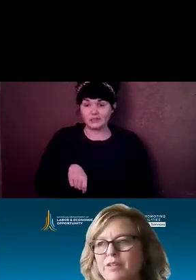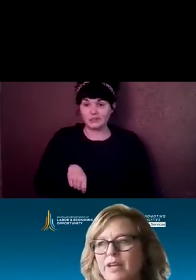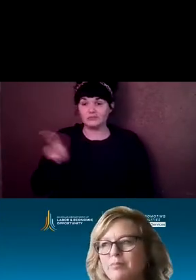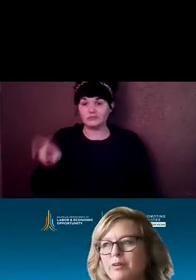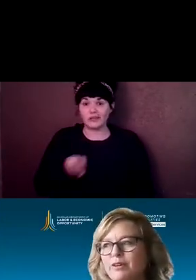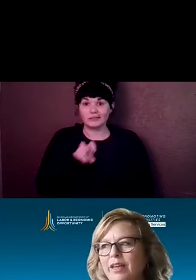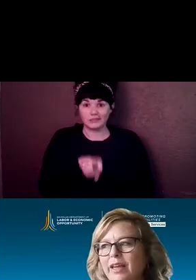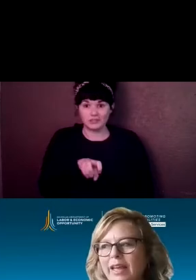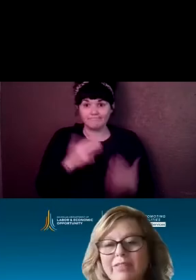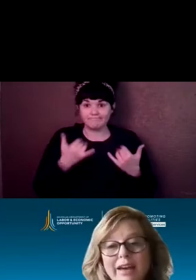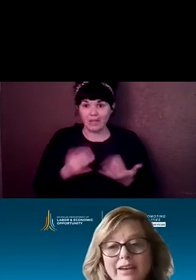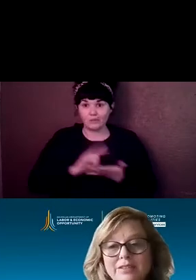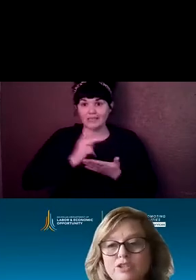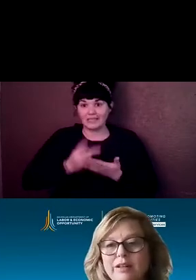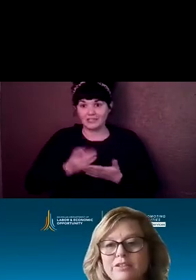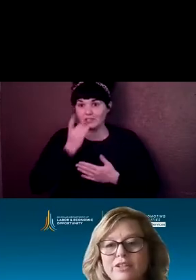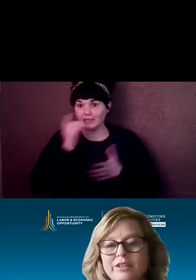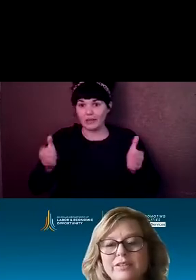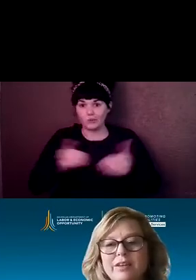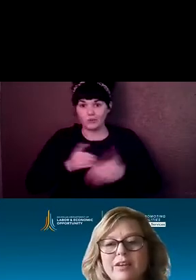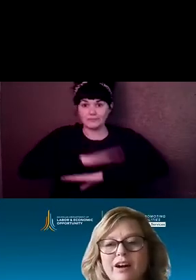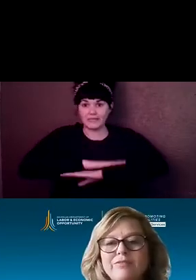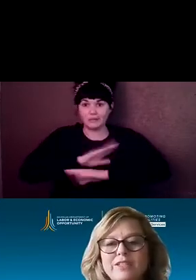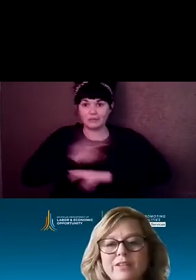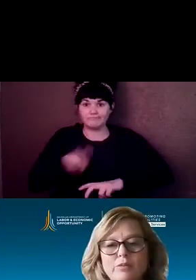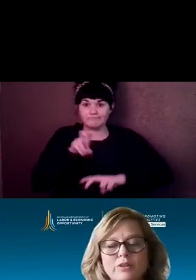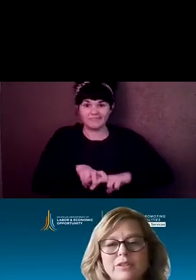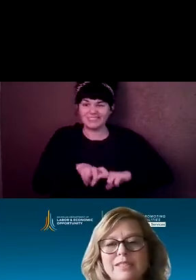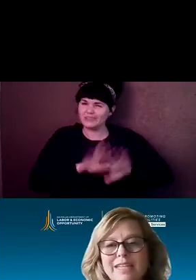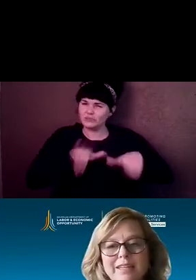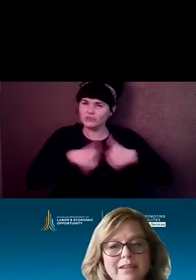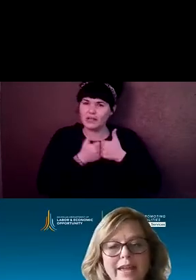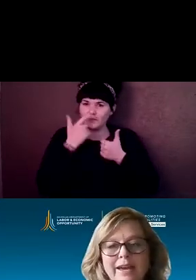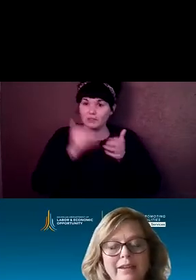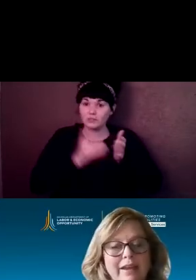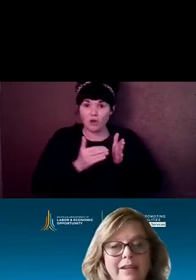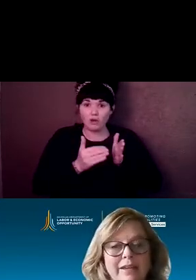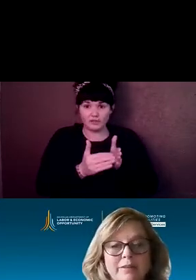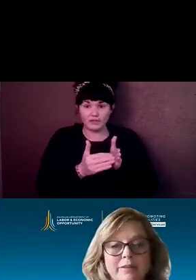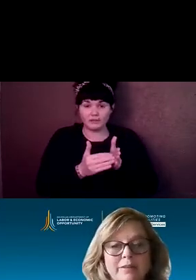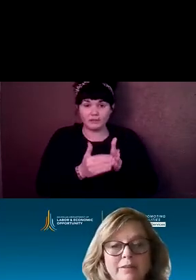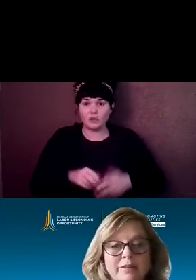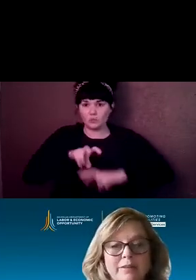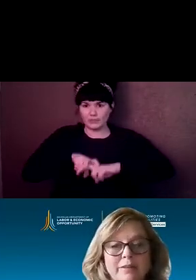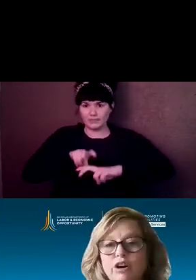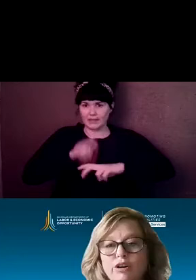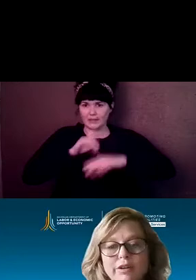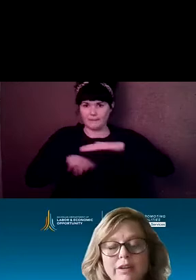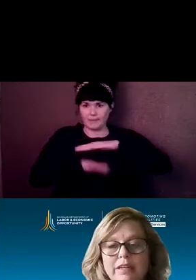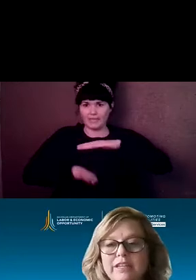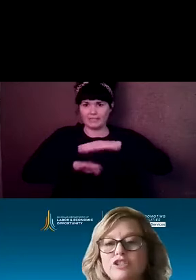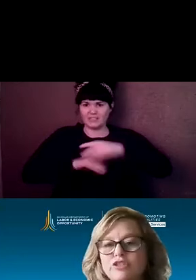room table, and that had some challenges. Often we were seated at a basic,